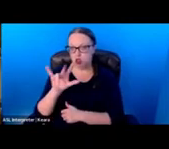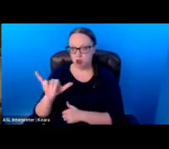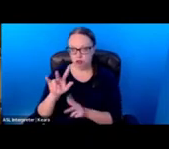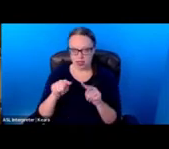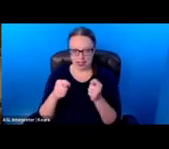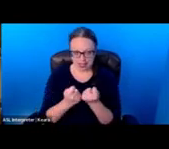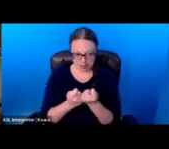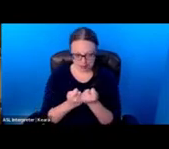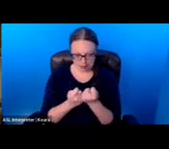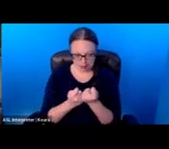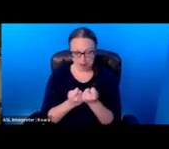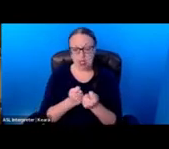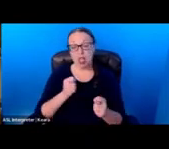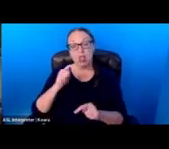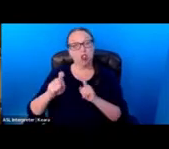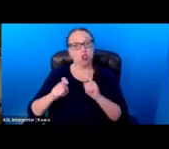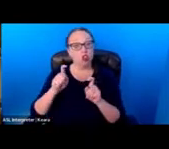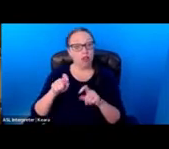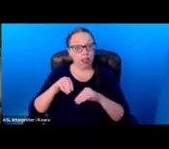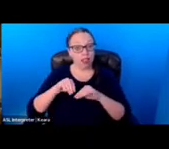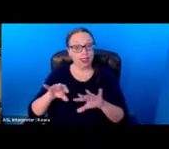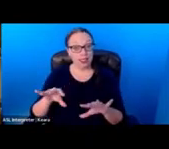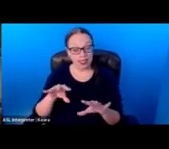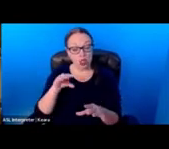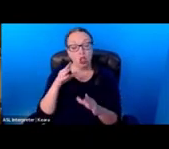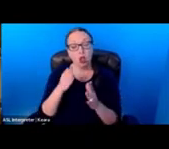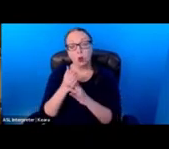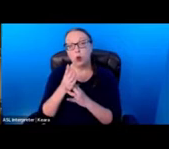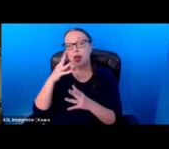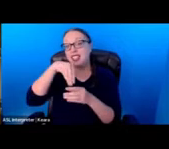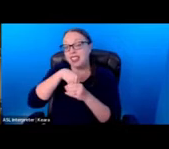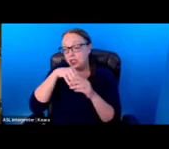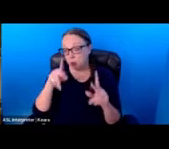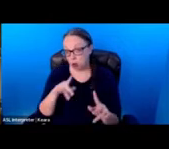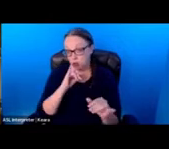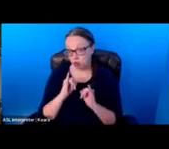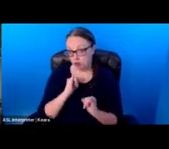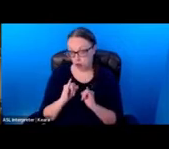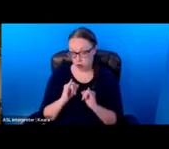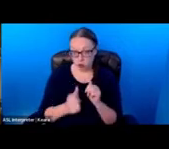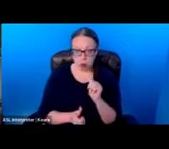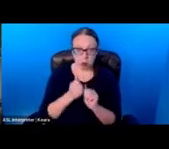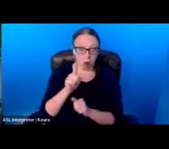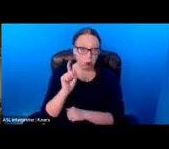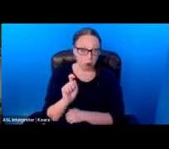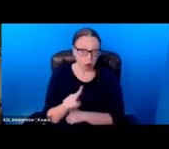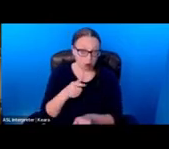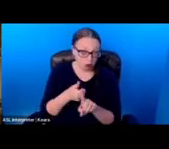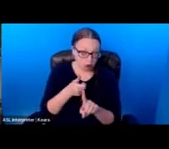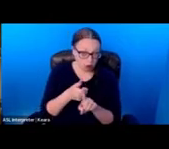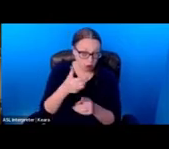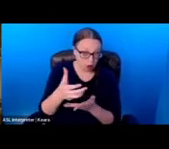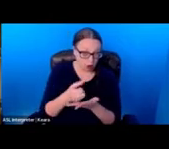Finally, the survey is administered to users through an in-person interview. The vast majority of questions are